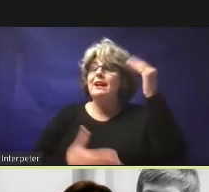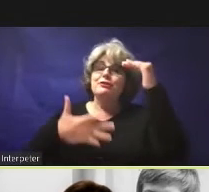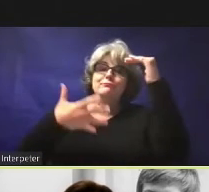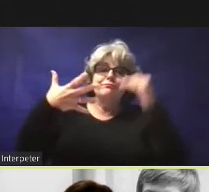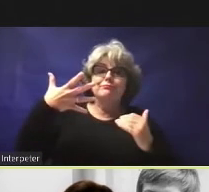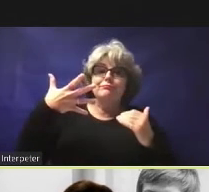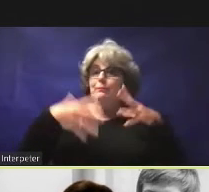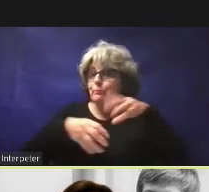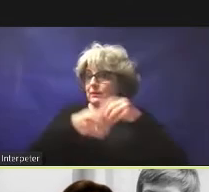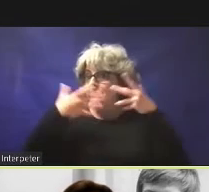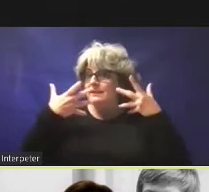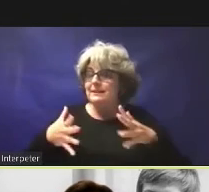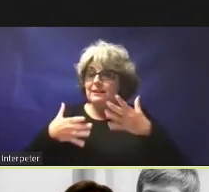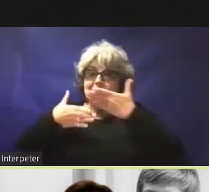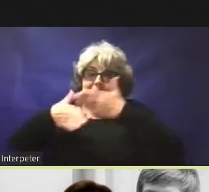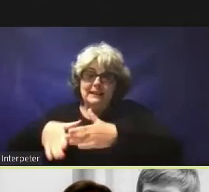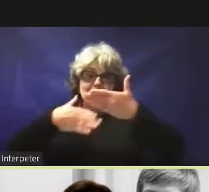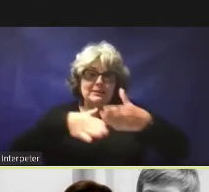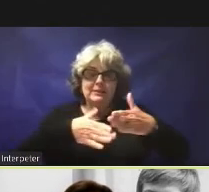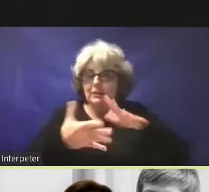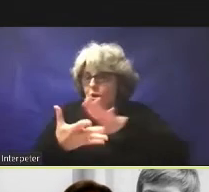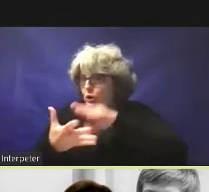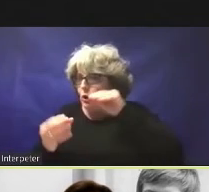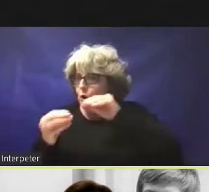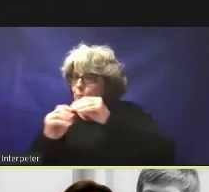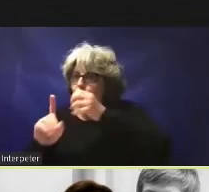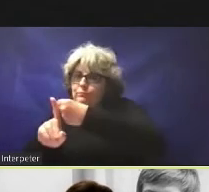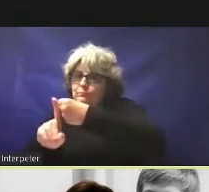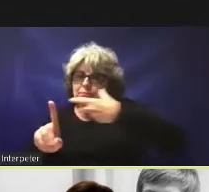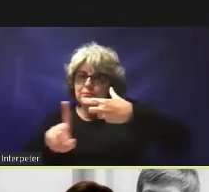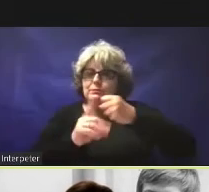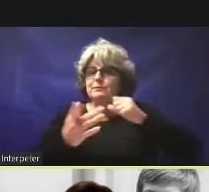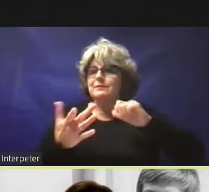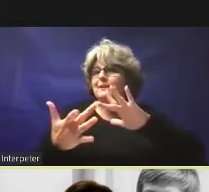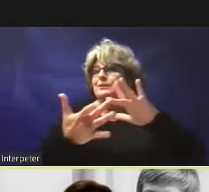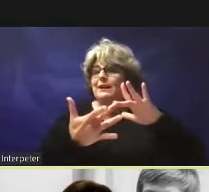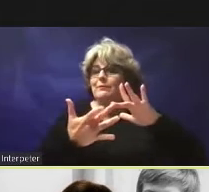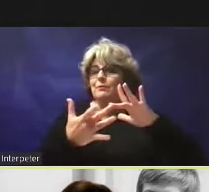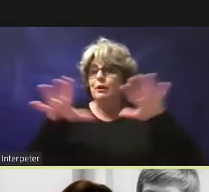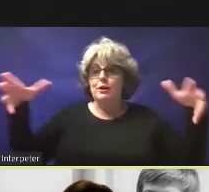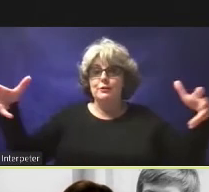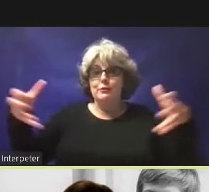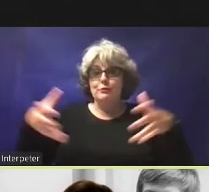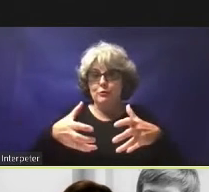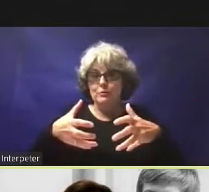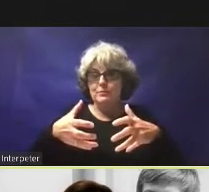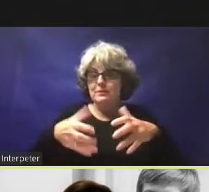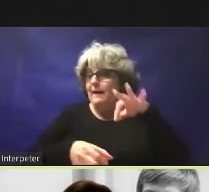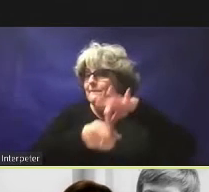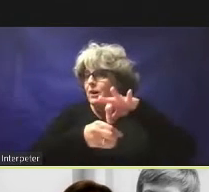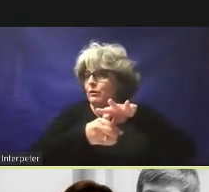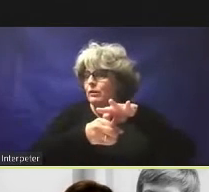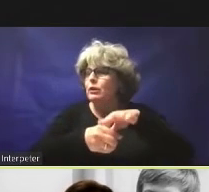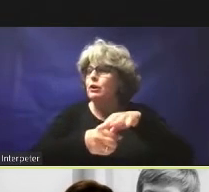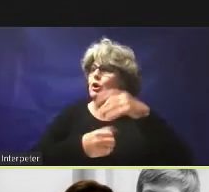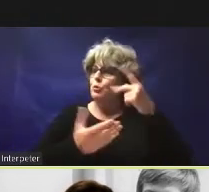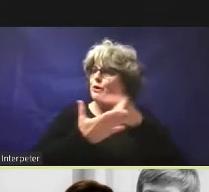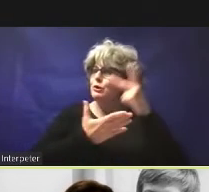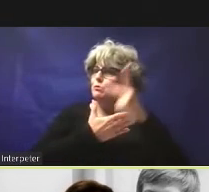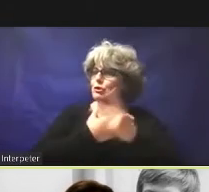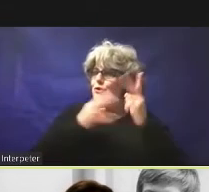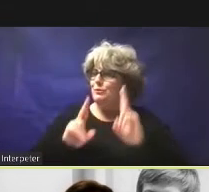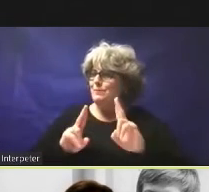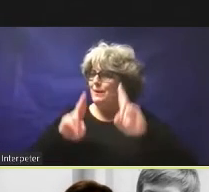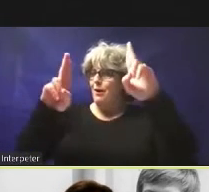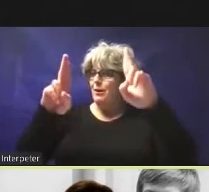all participants went into breakout rooms to learn more and to network. Then the groups themselves voted on which one should be honored with